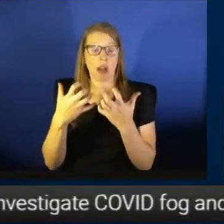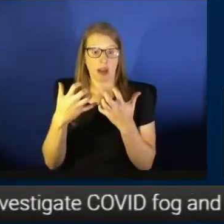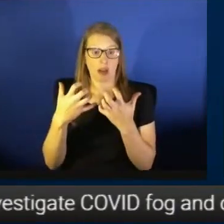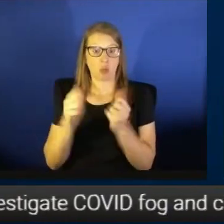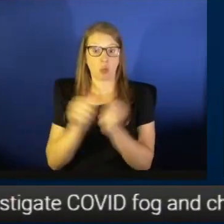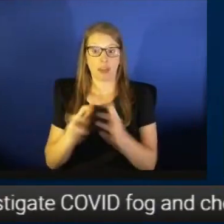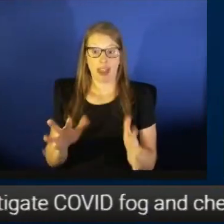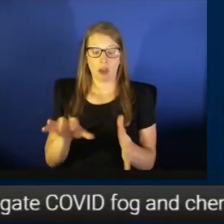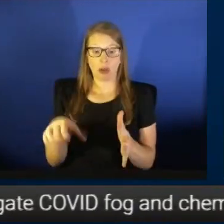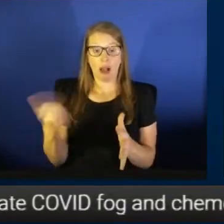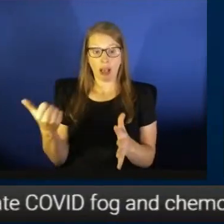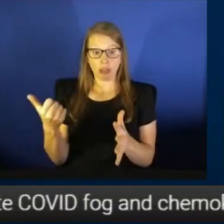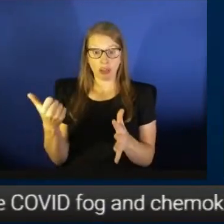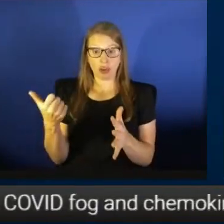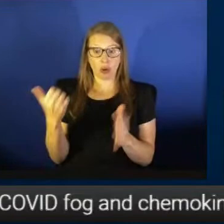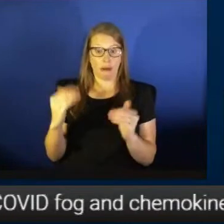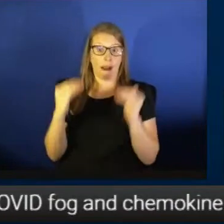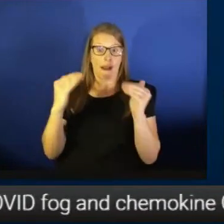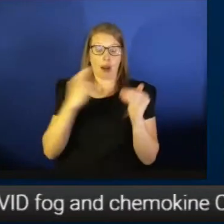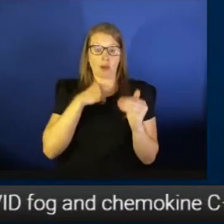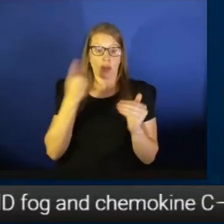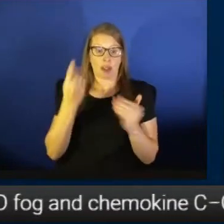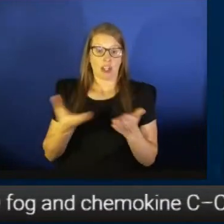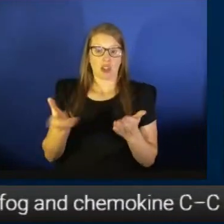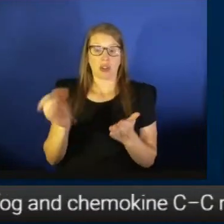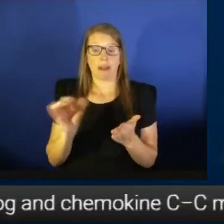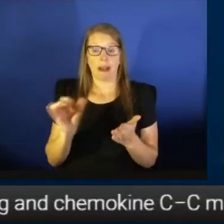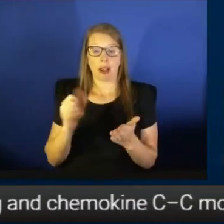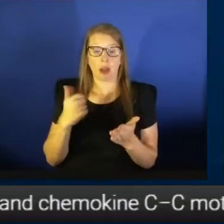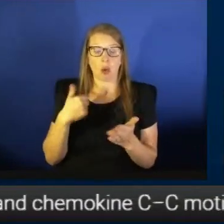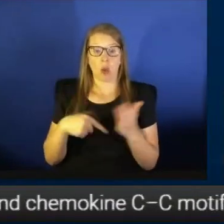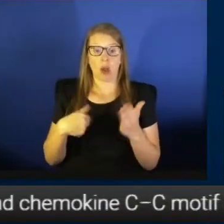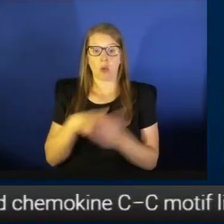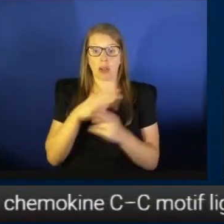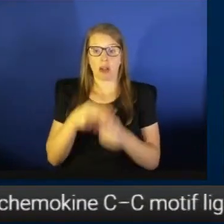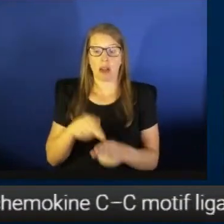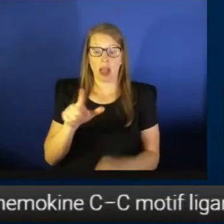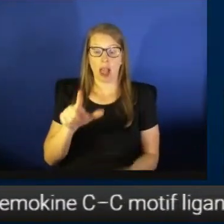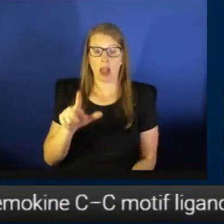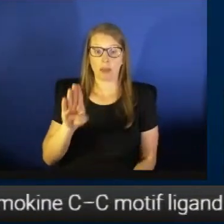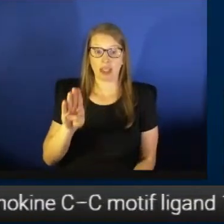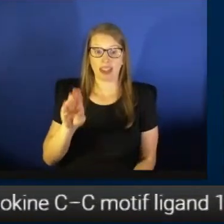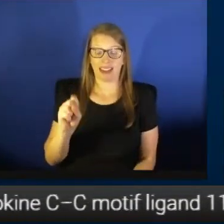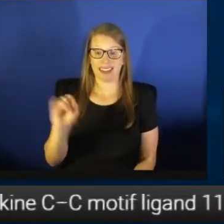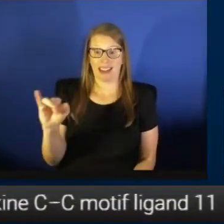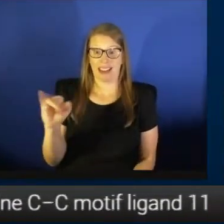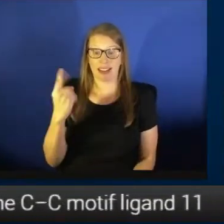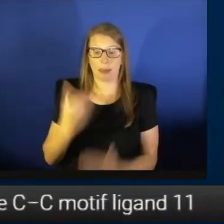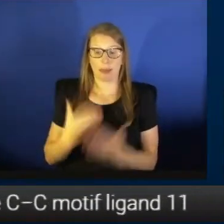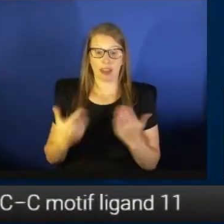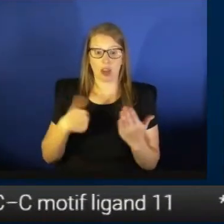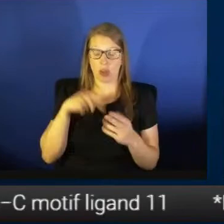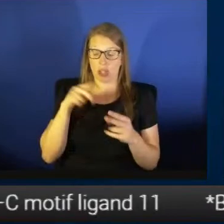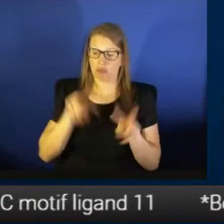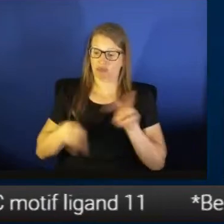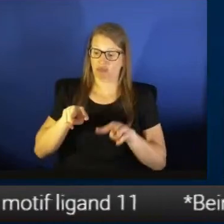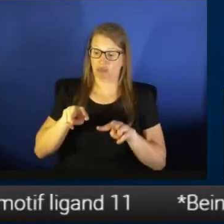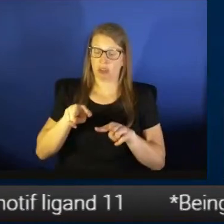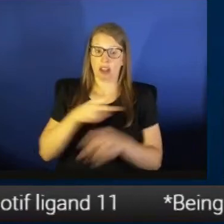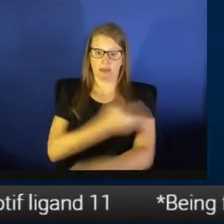other high-risk features such as like what we call LVSI, which is something that we look for in the pathology report based on the